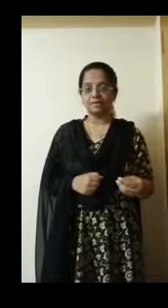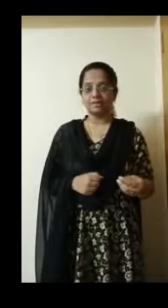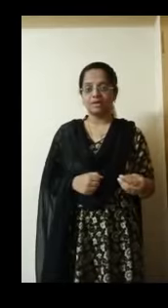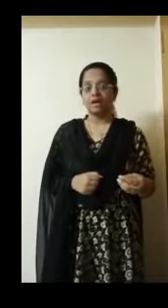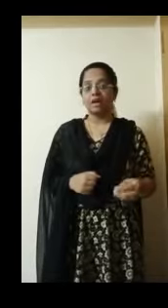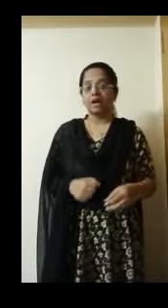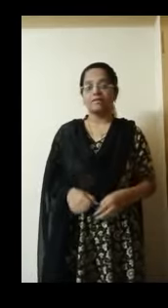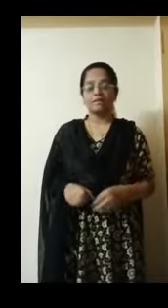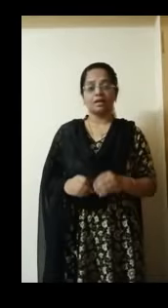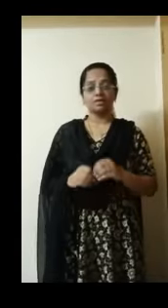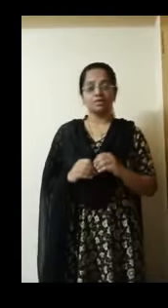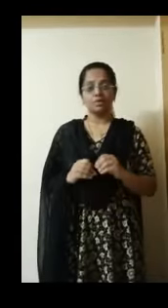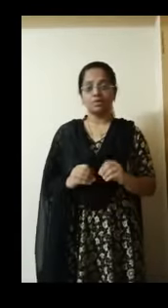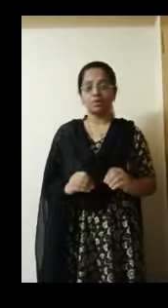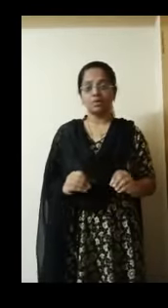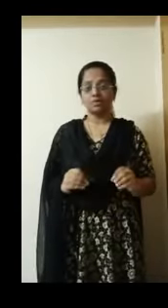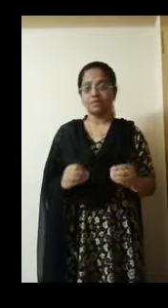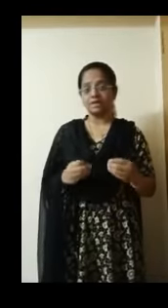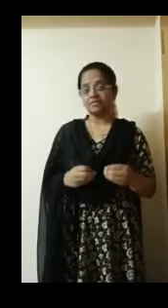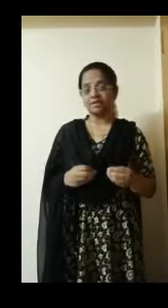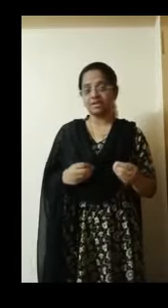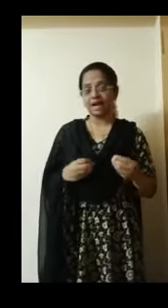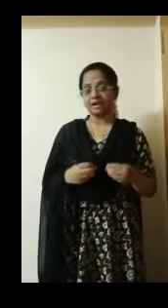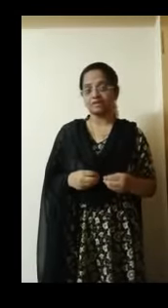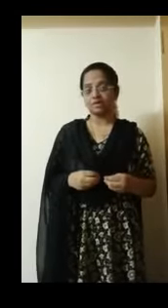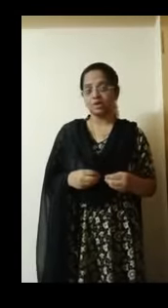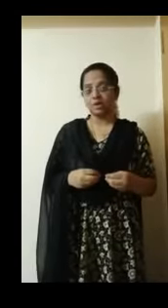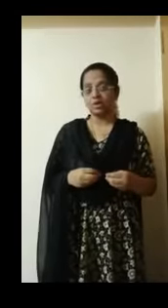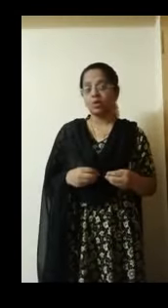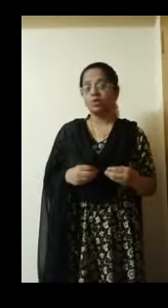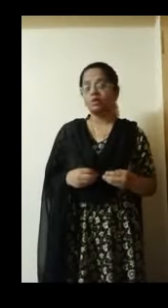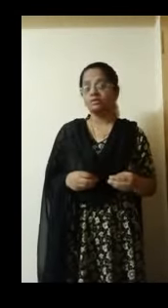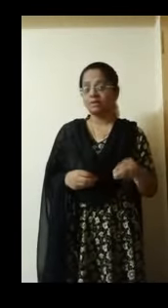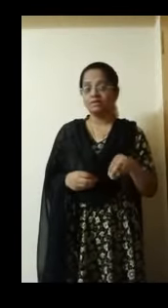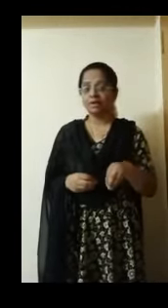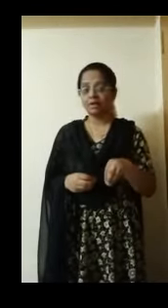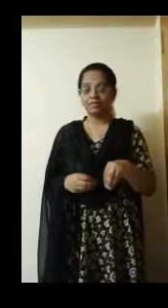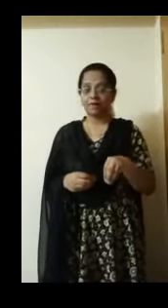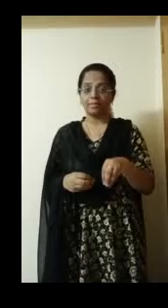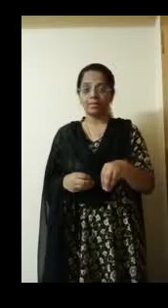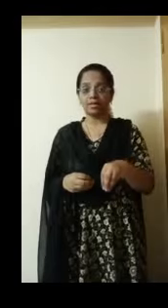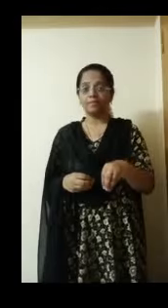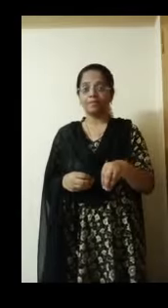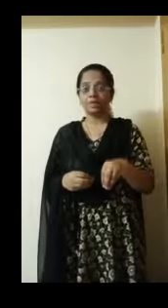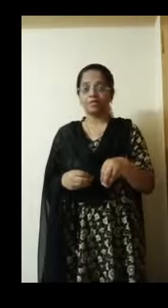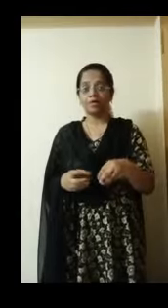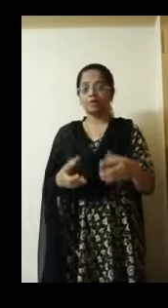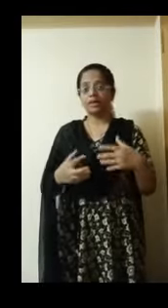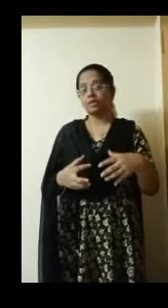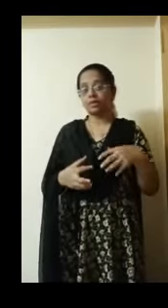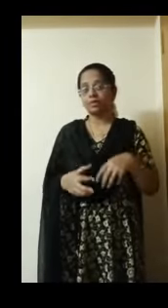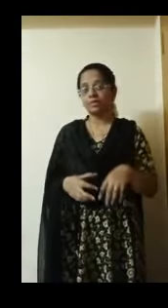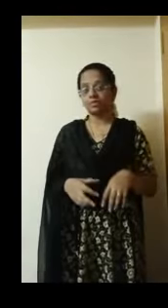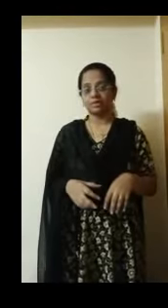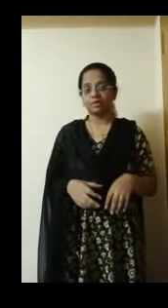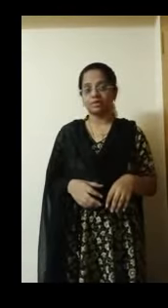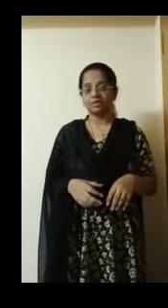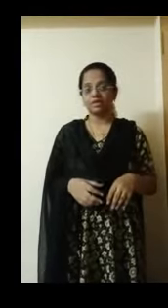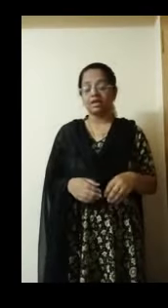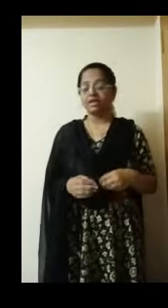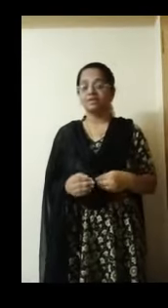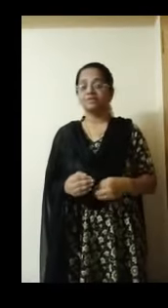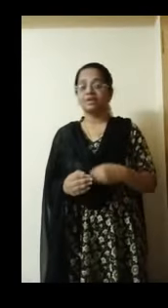happens. And there is no selfish acts. No one is living in a family for their own